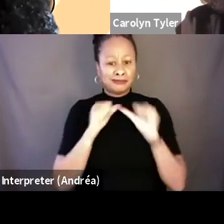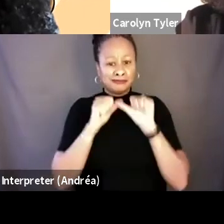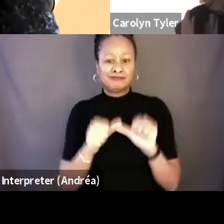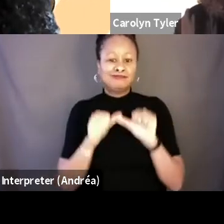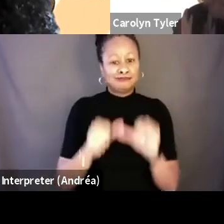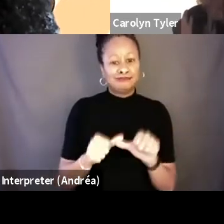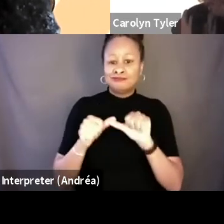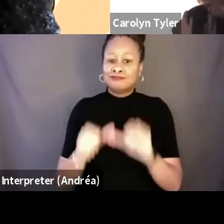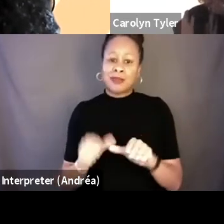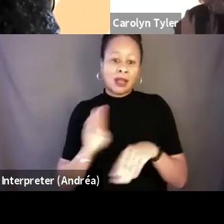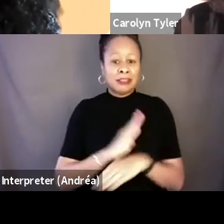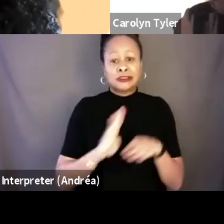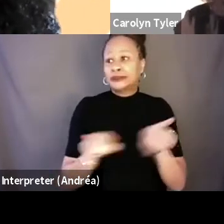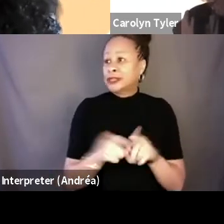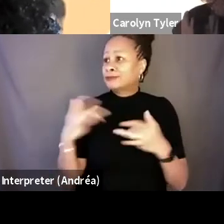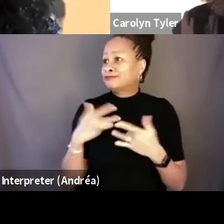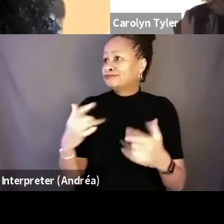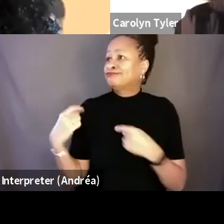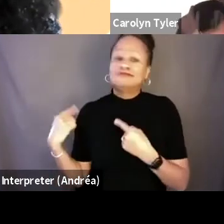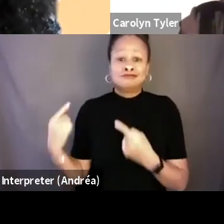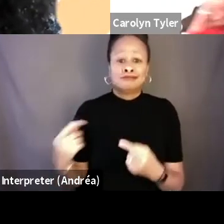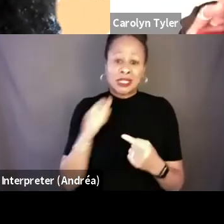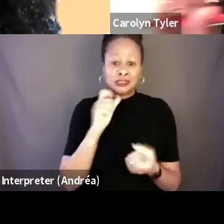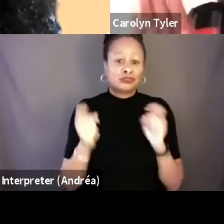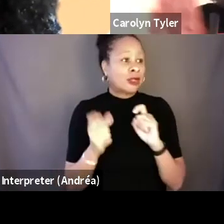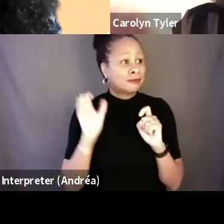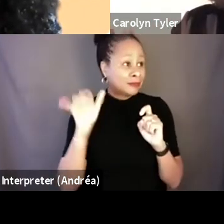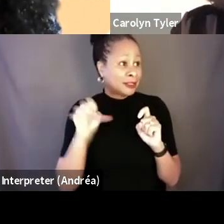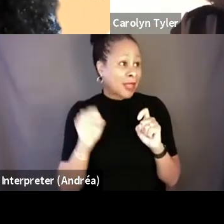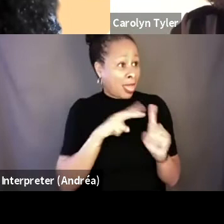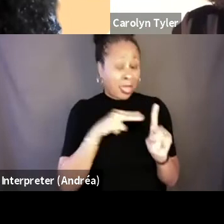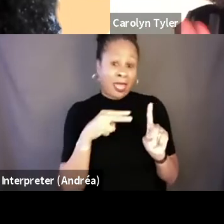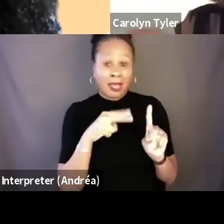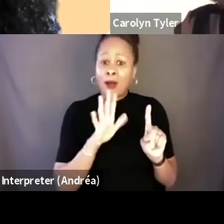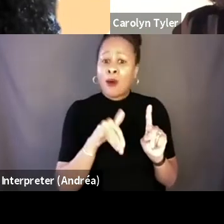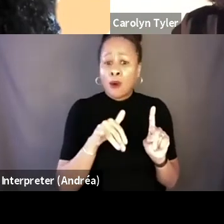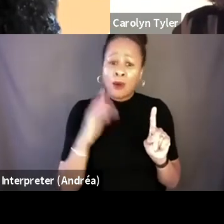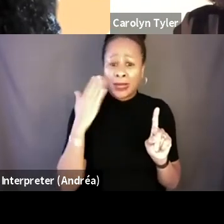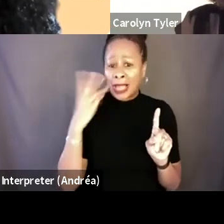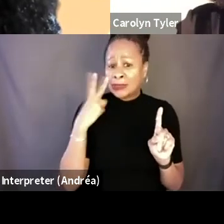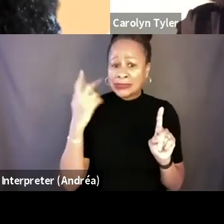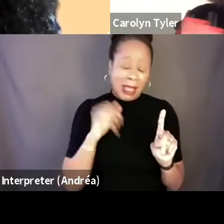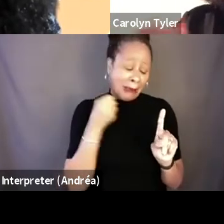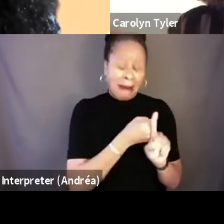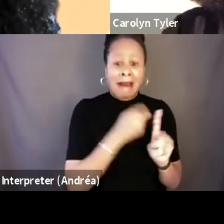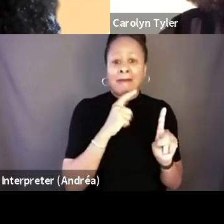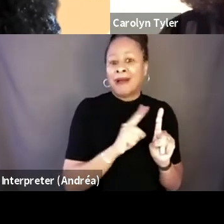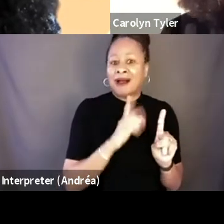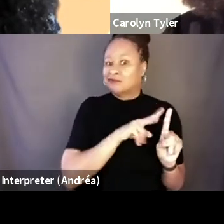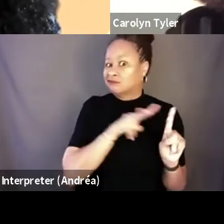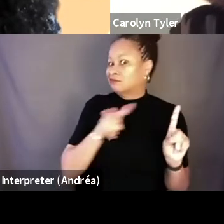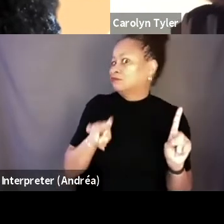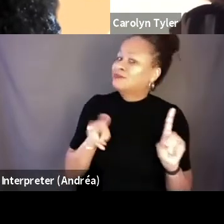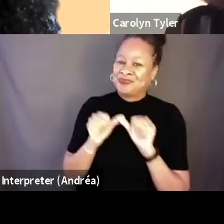continue business as usual. Yes, this is a pivotal point in time, but we will just